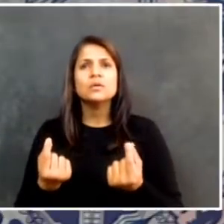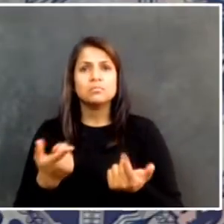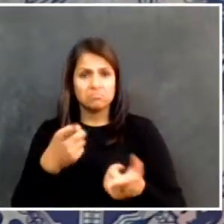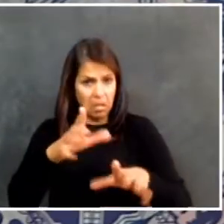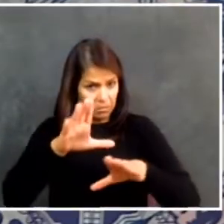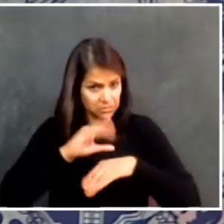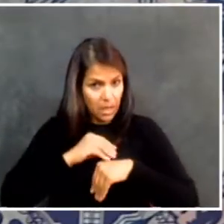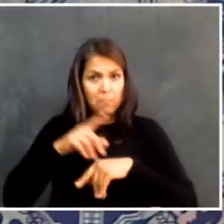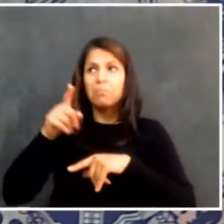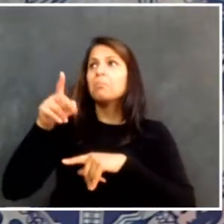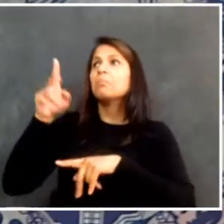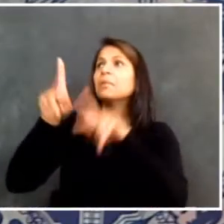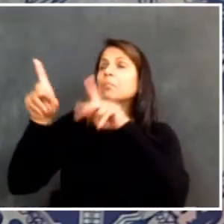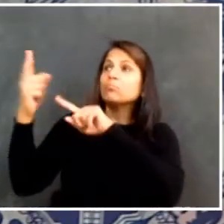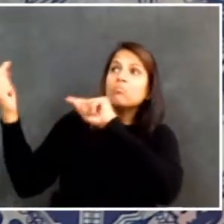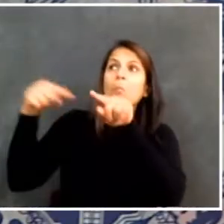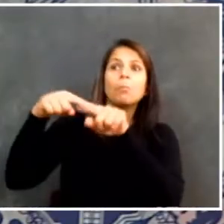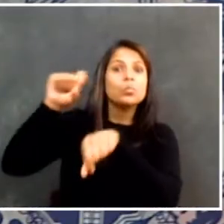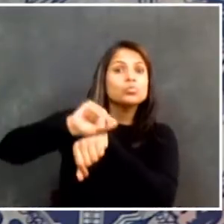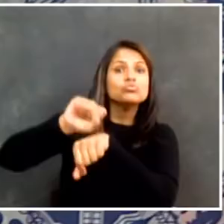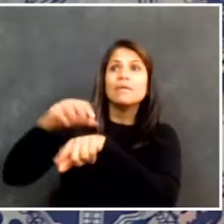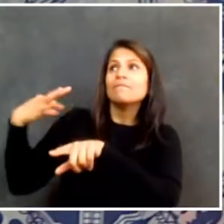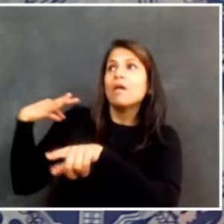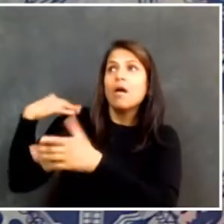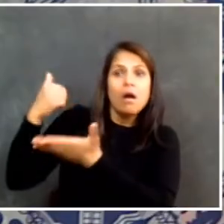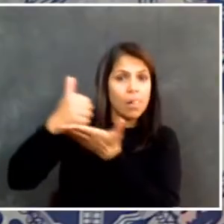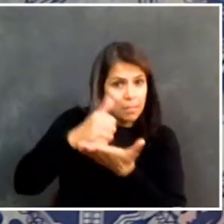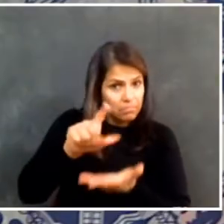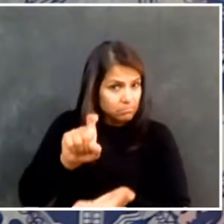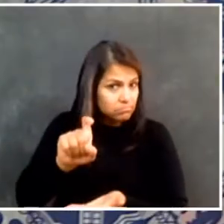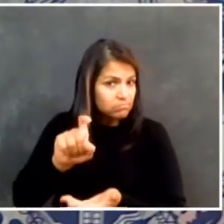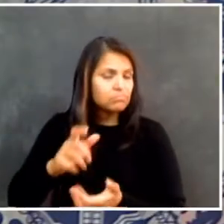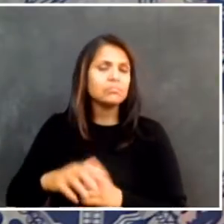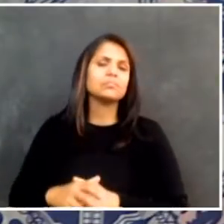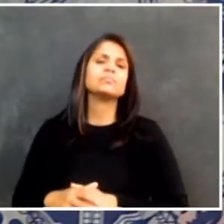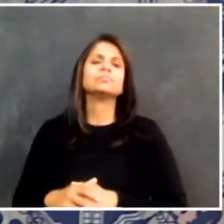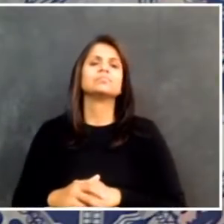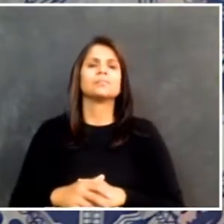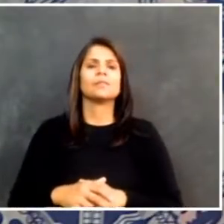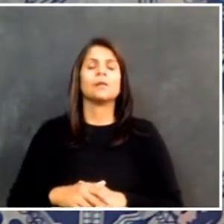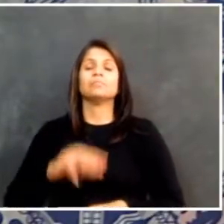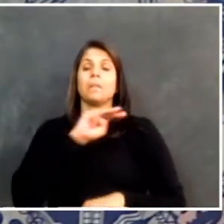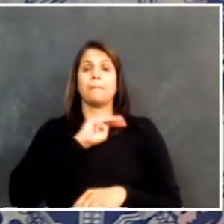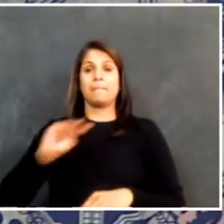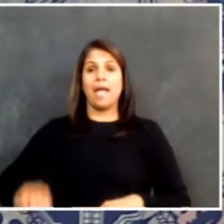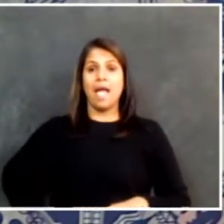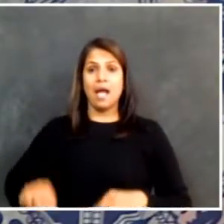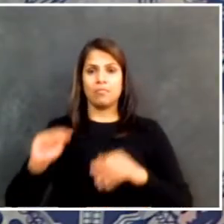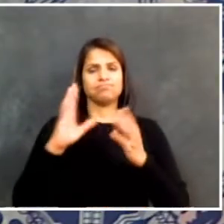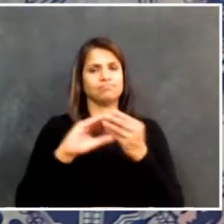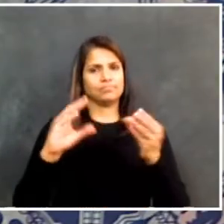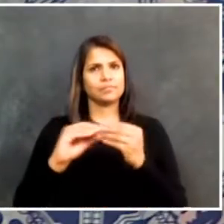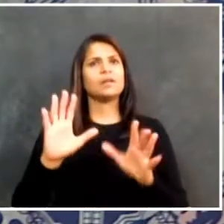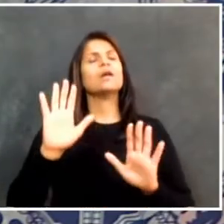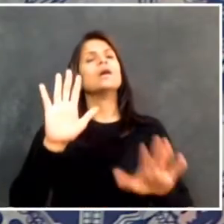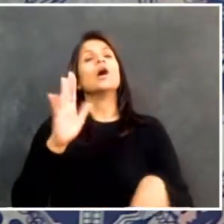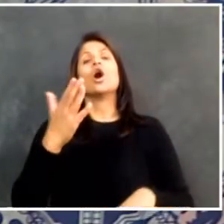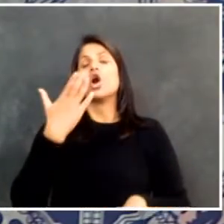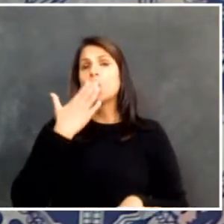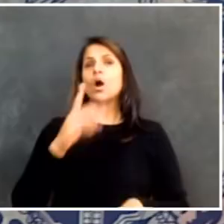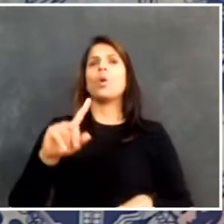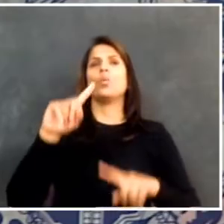great question, Yoav. Look, your question kind of gets to the heart of the matter of where we stand